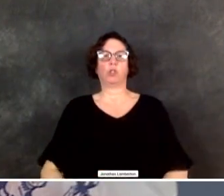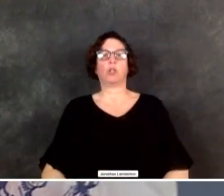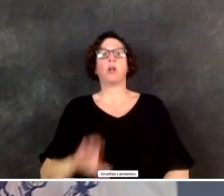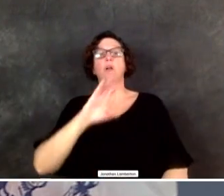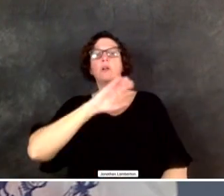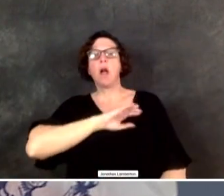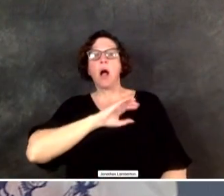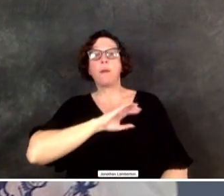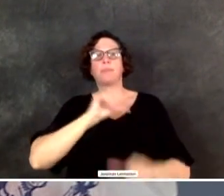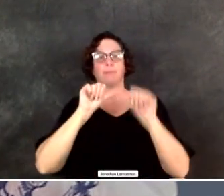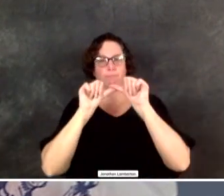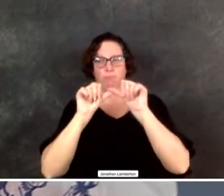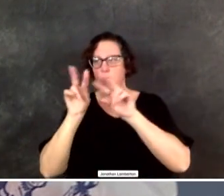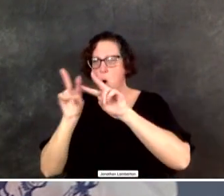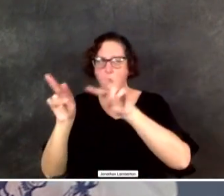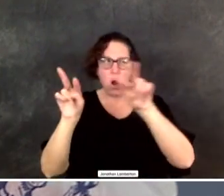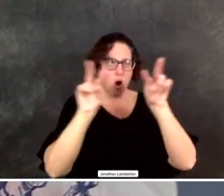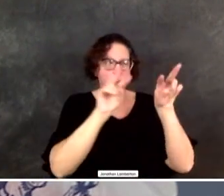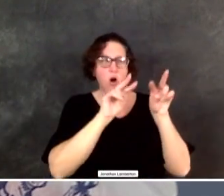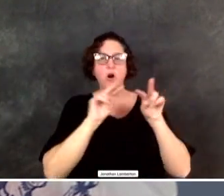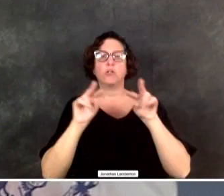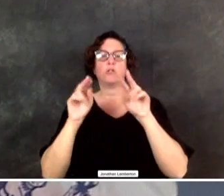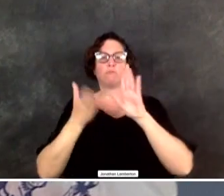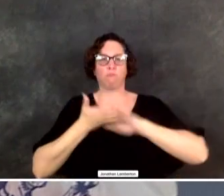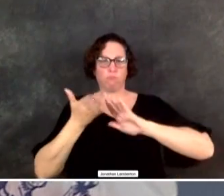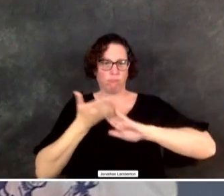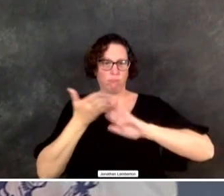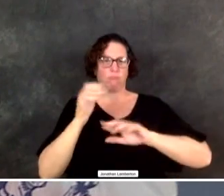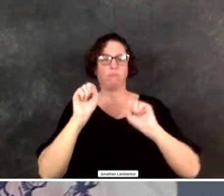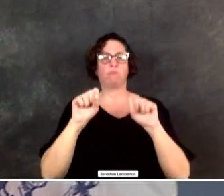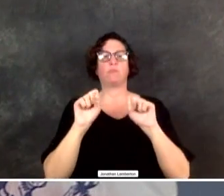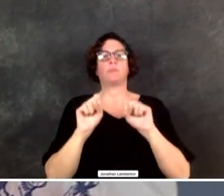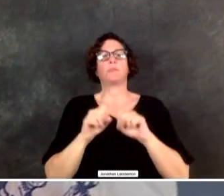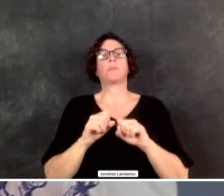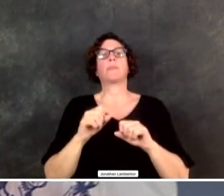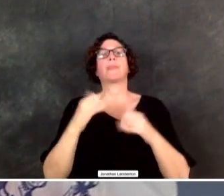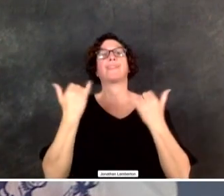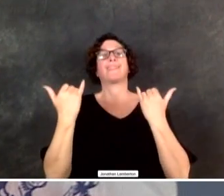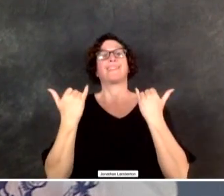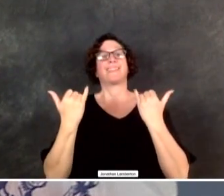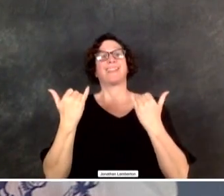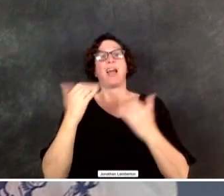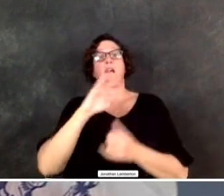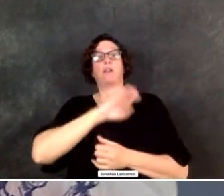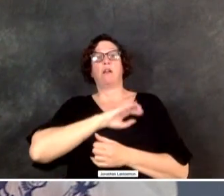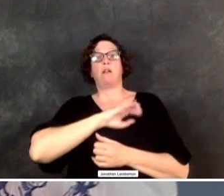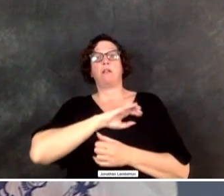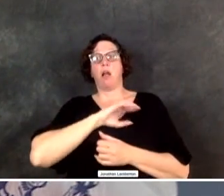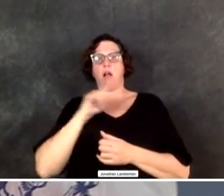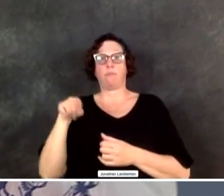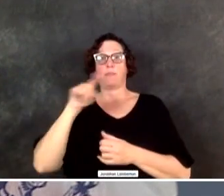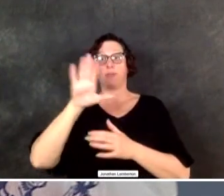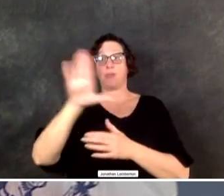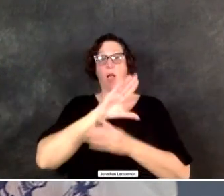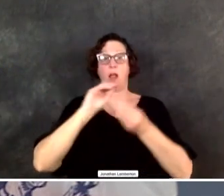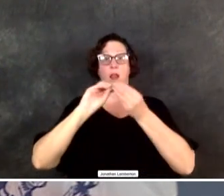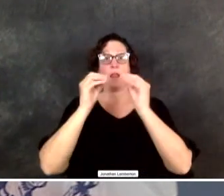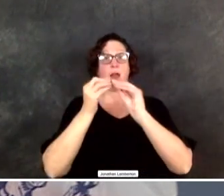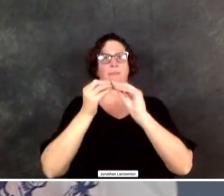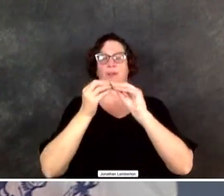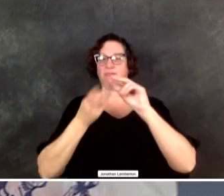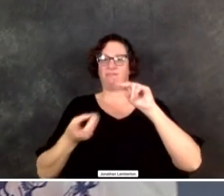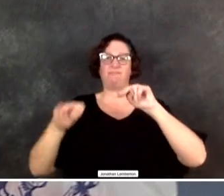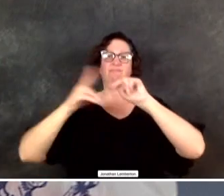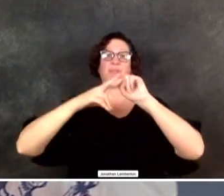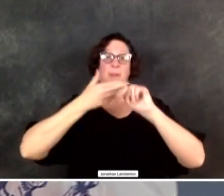today, NYPD is starting to see real progress in terms of police officers coming back who had been sick. We're